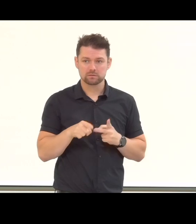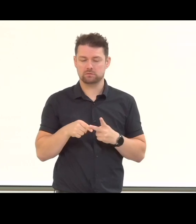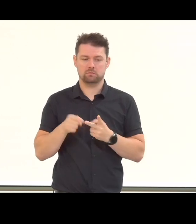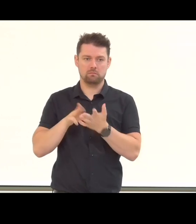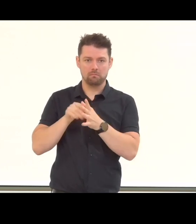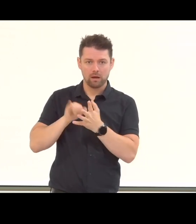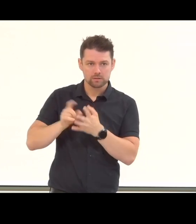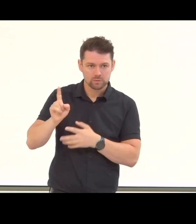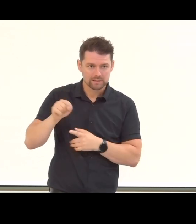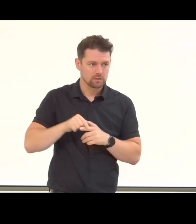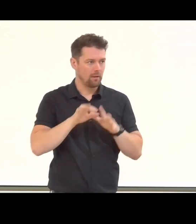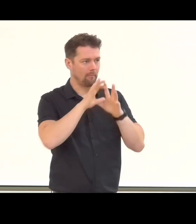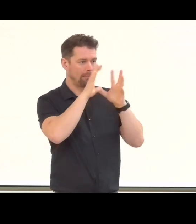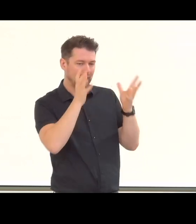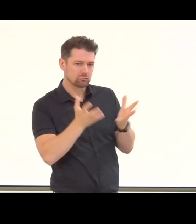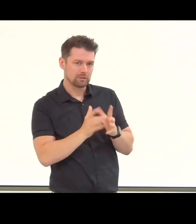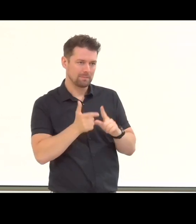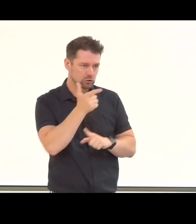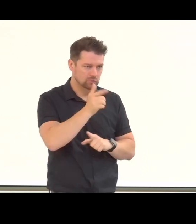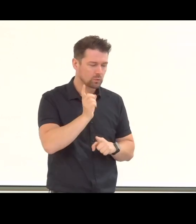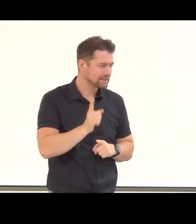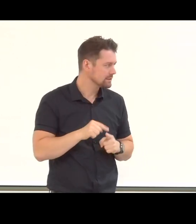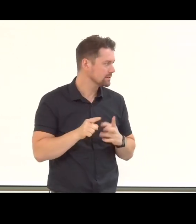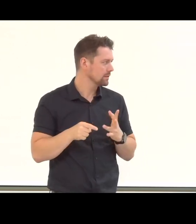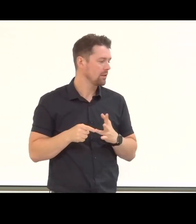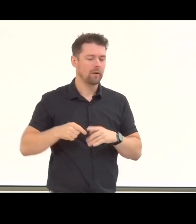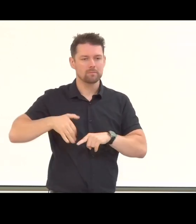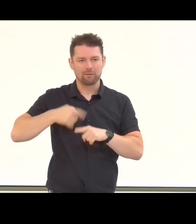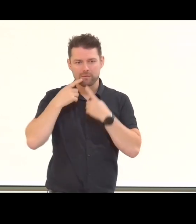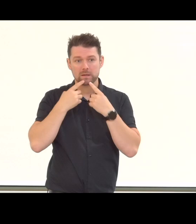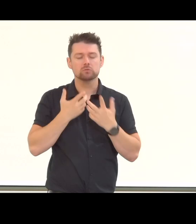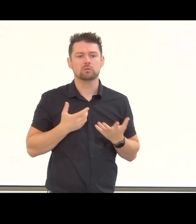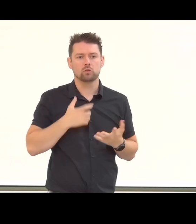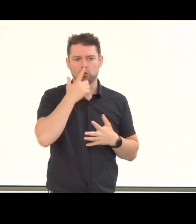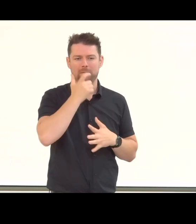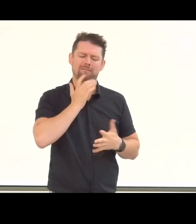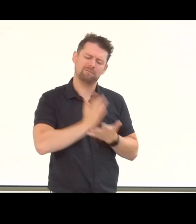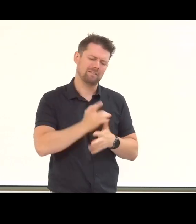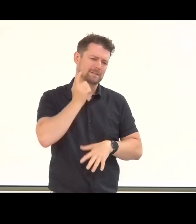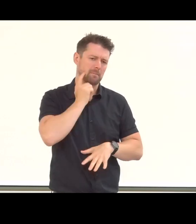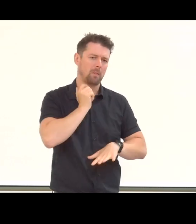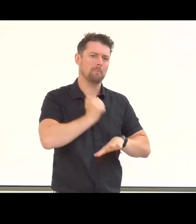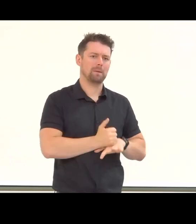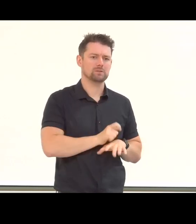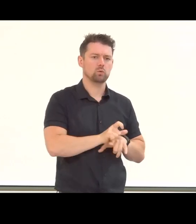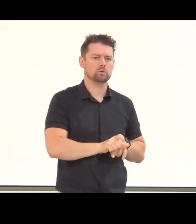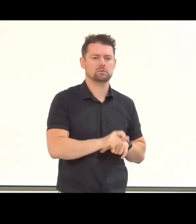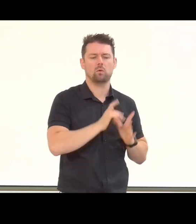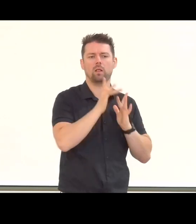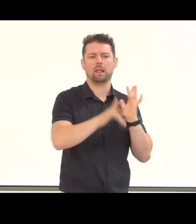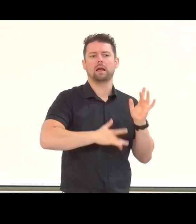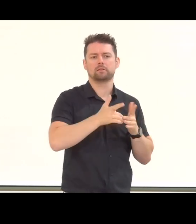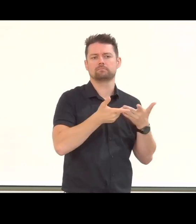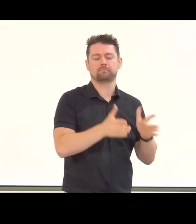missions, planetary analog missions? What are some background information? This could be like the basic course that anybody can do online